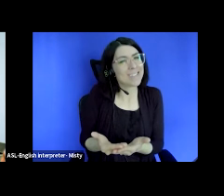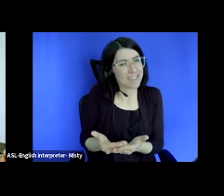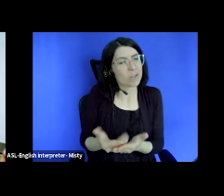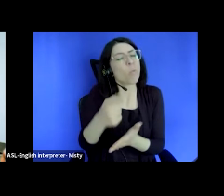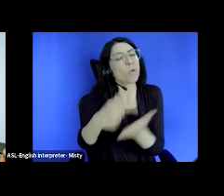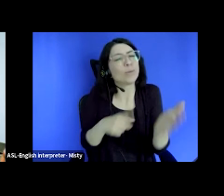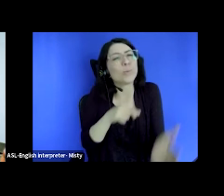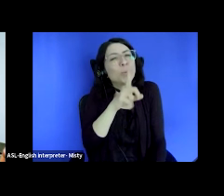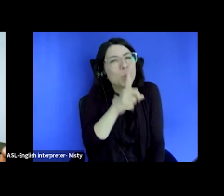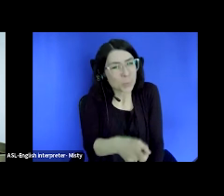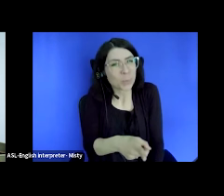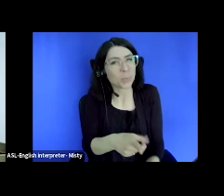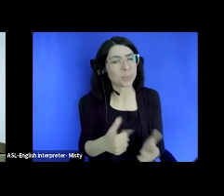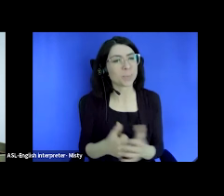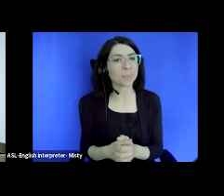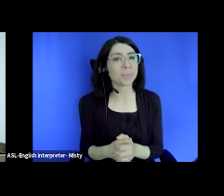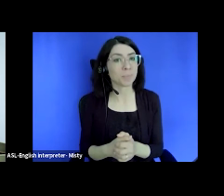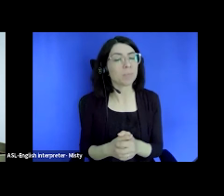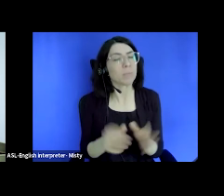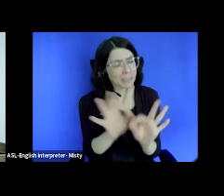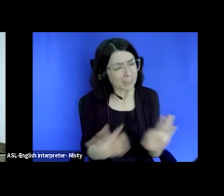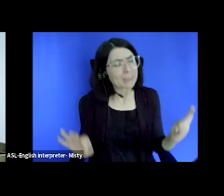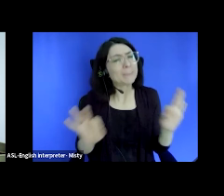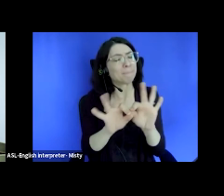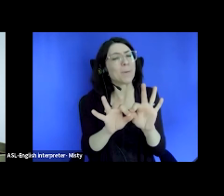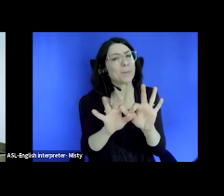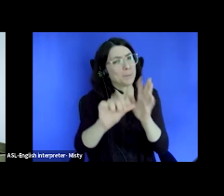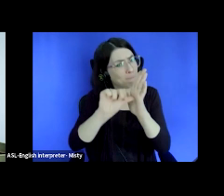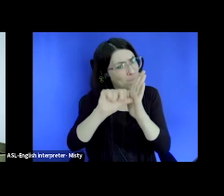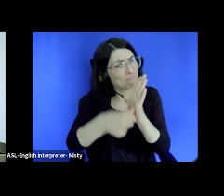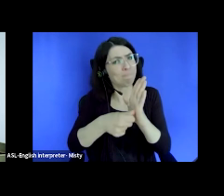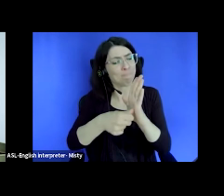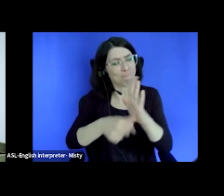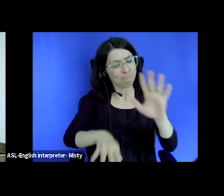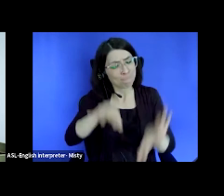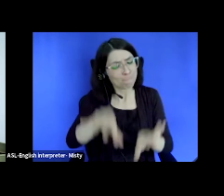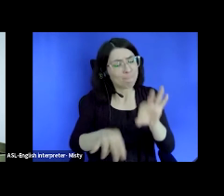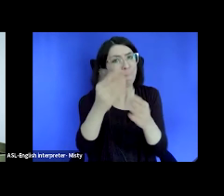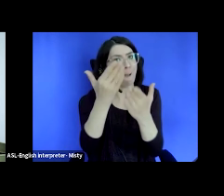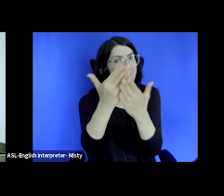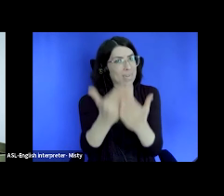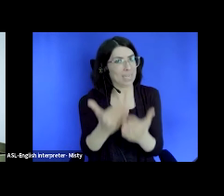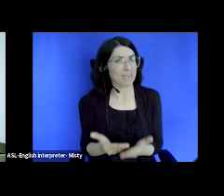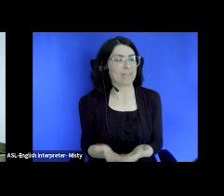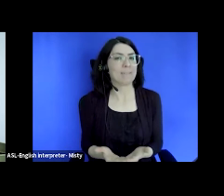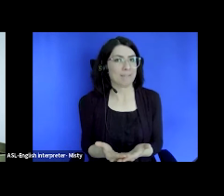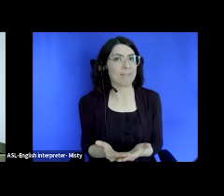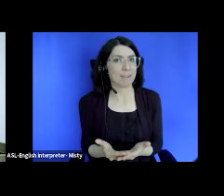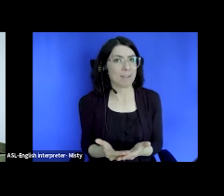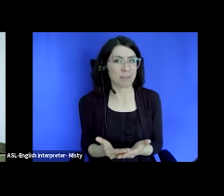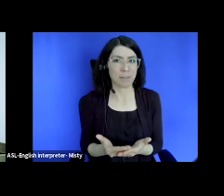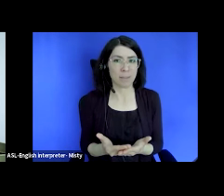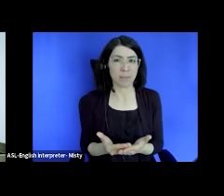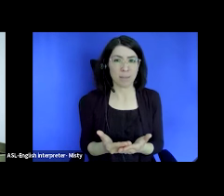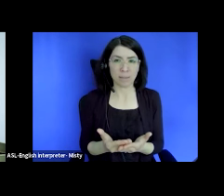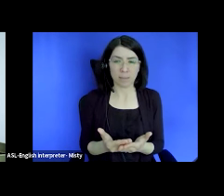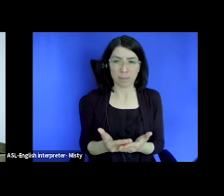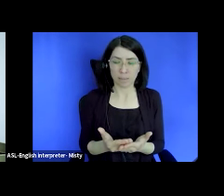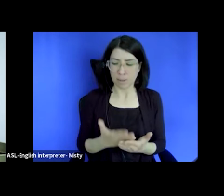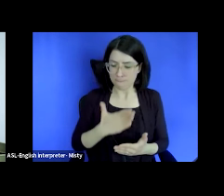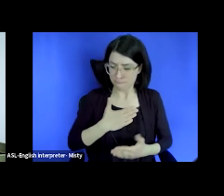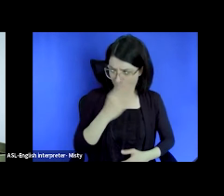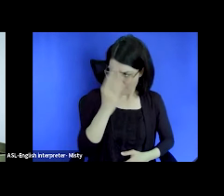important to consider this, and it's been quite helpful for myself when I think, what is the evidence around this? What's the evidence that I have to support